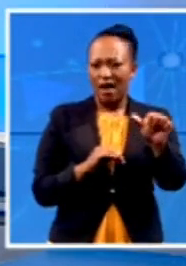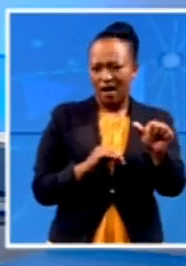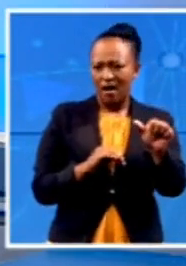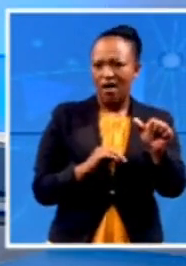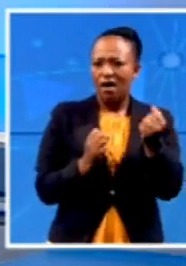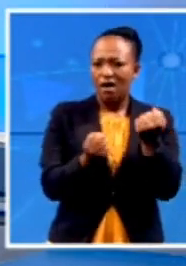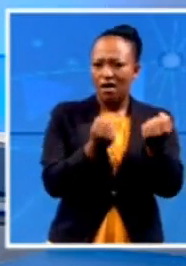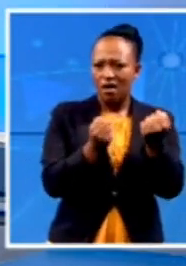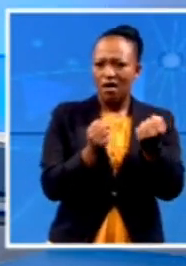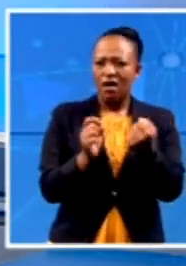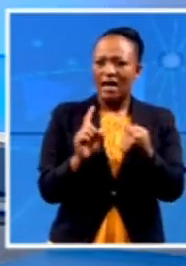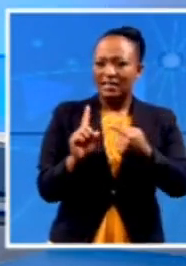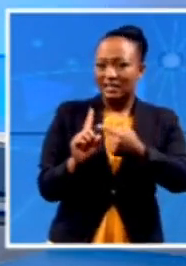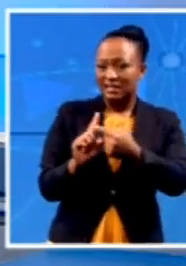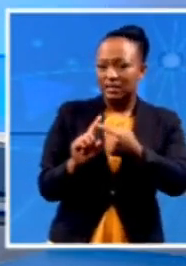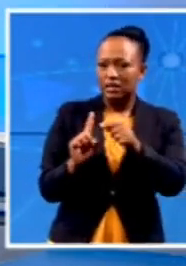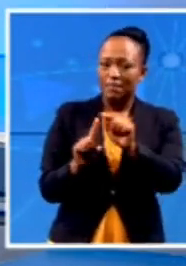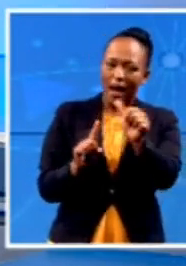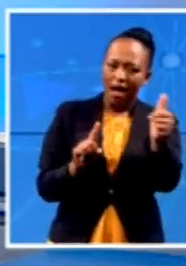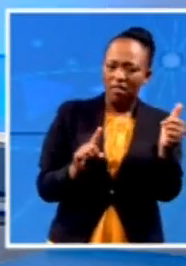liberation struggle?